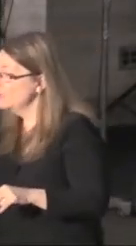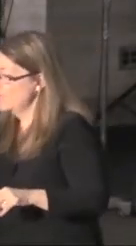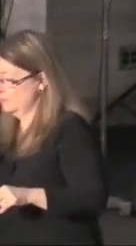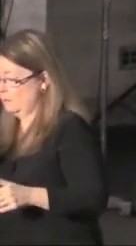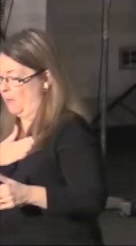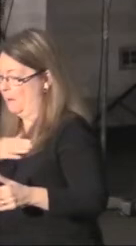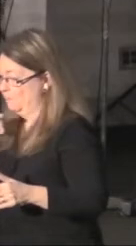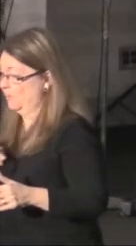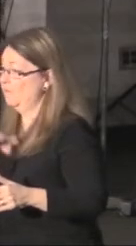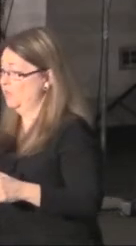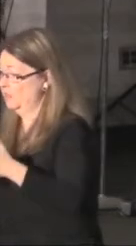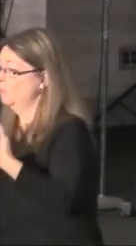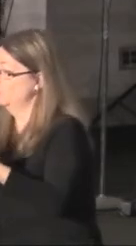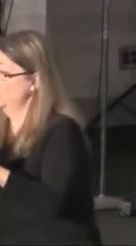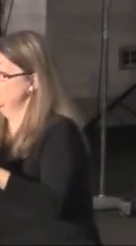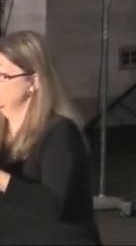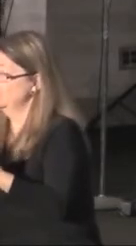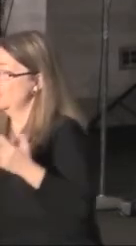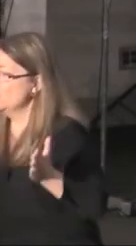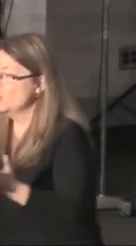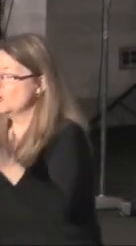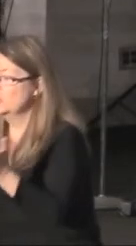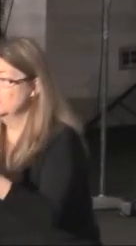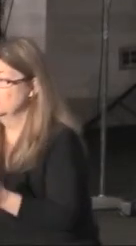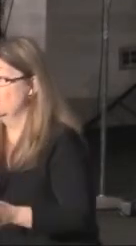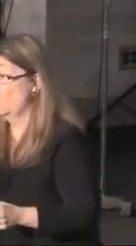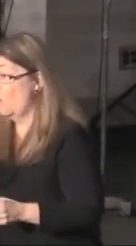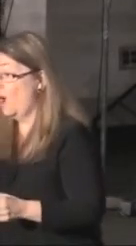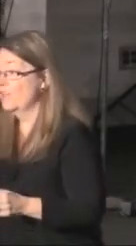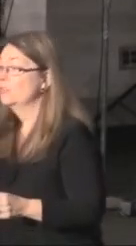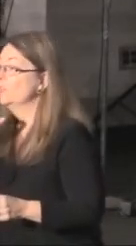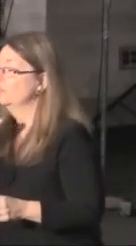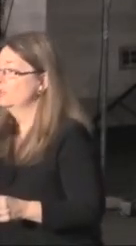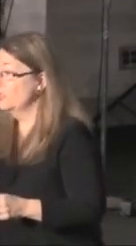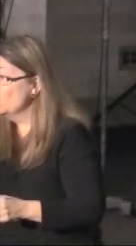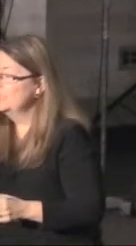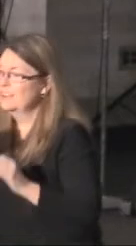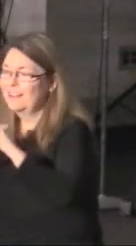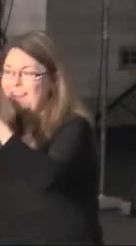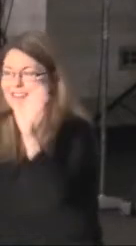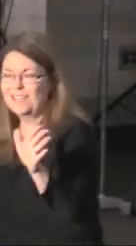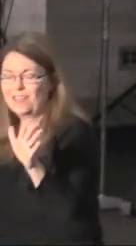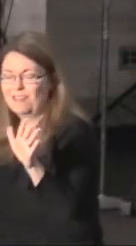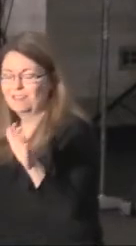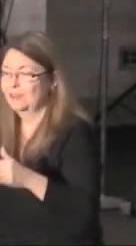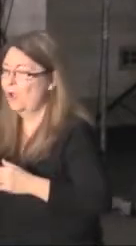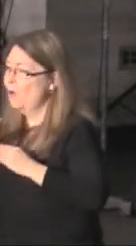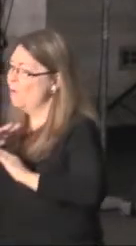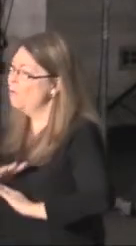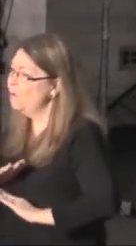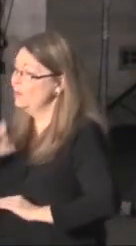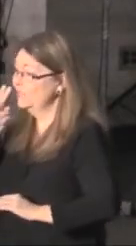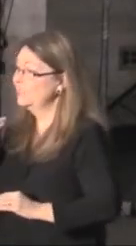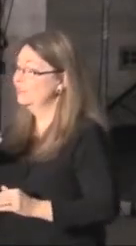was encouraged because the real reason for his imprisonment became clear. Man, isn't that just such a deep sigh of relief when you're able to see the real